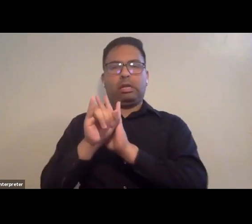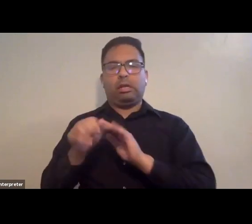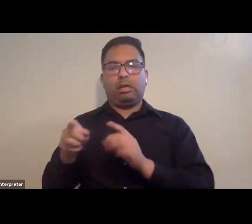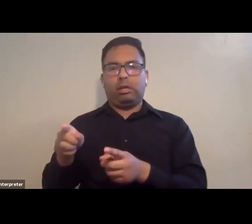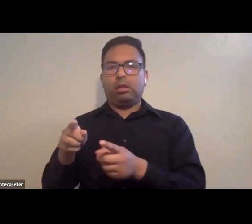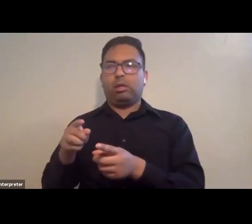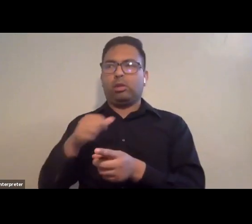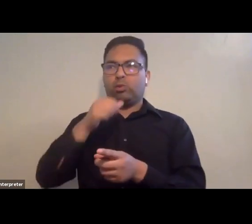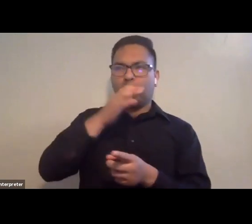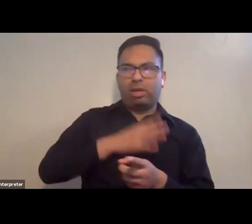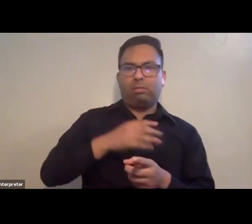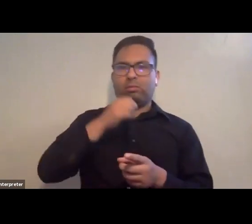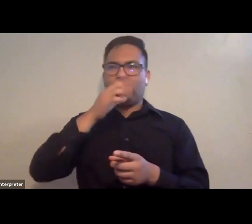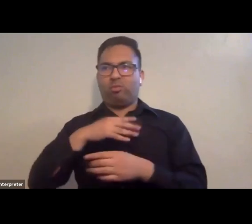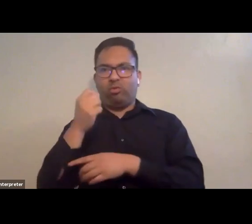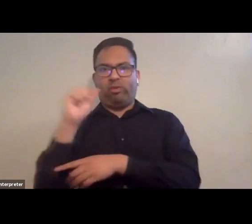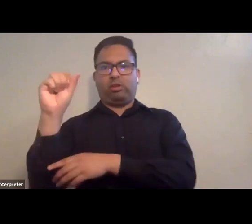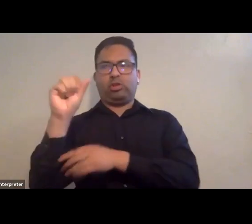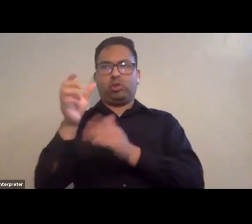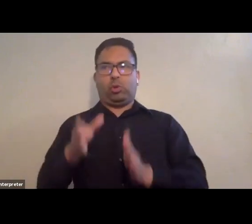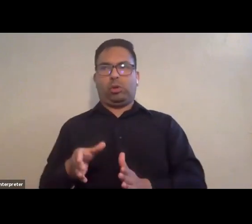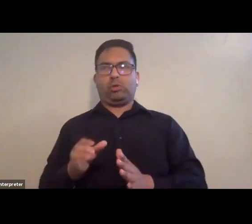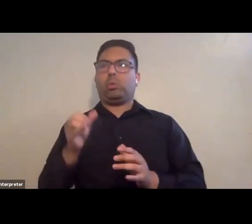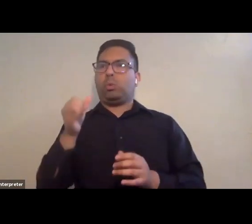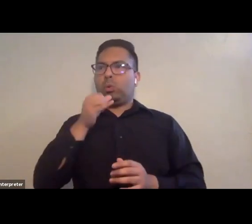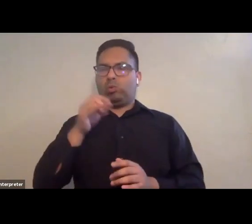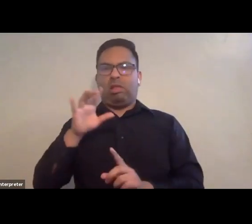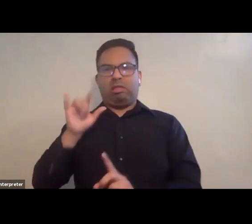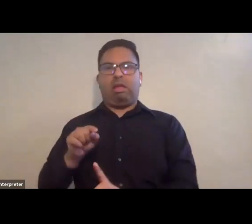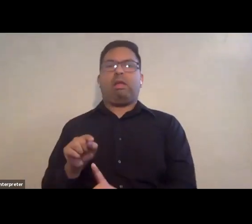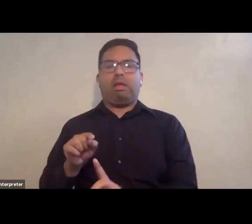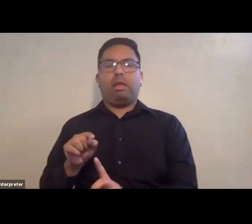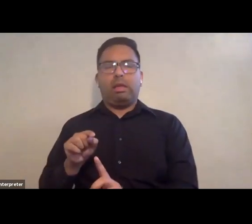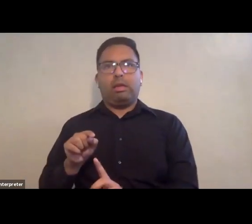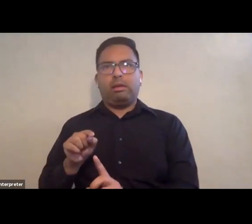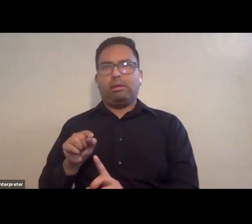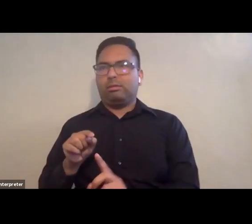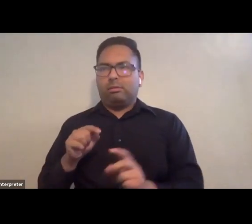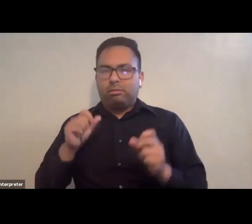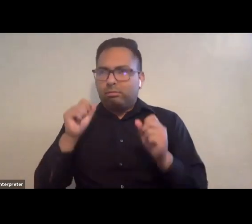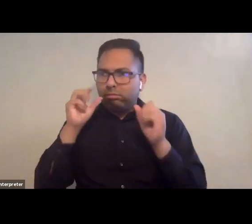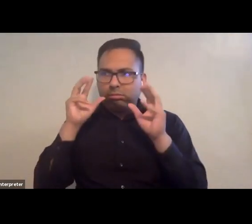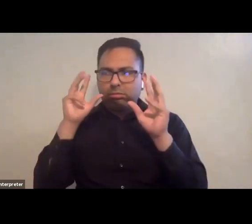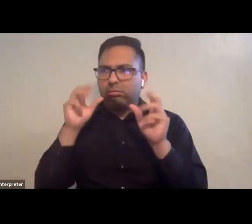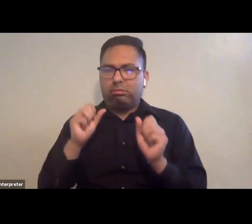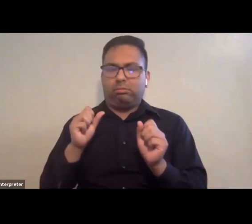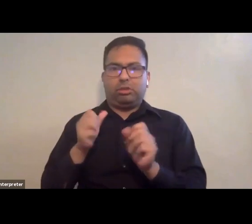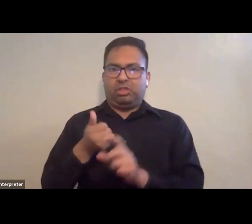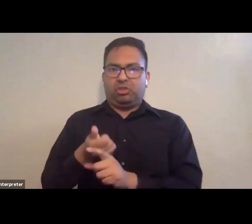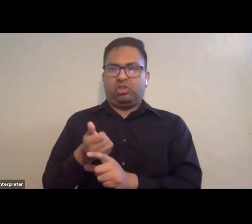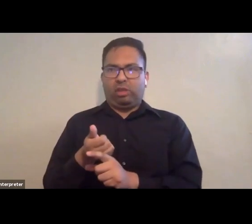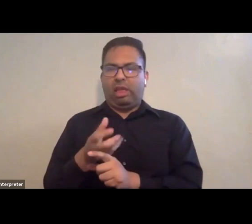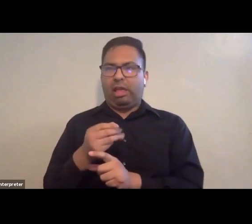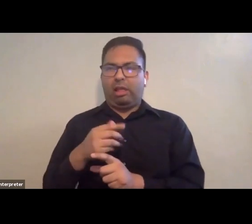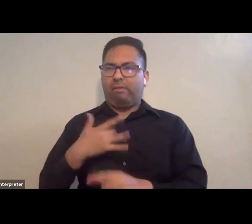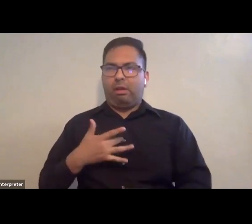women revolutionaries. That in and of itself is stunningly remarkable and